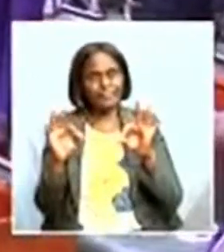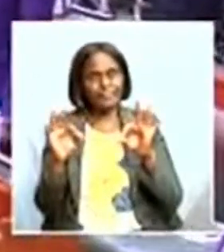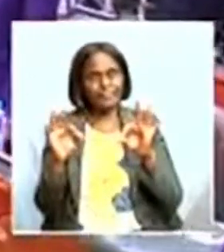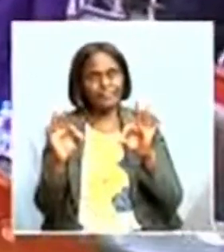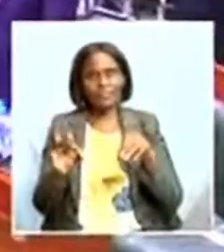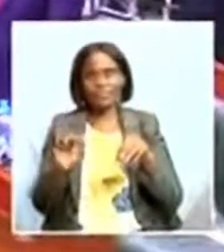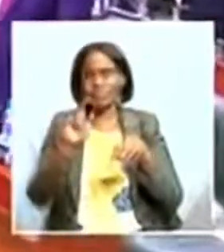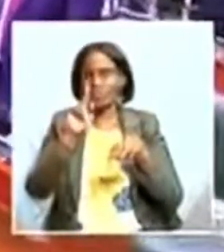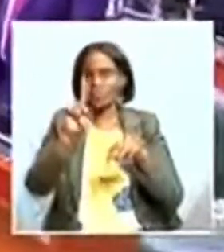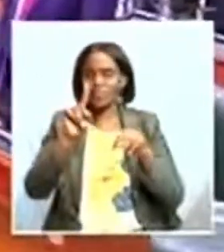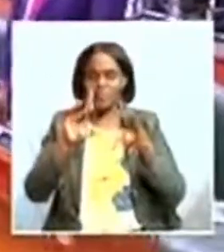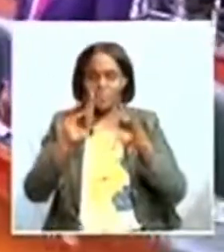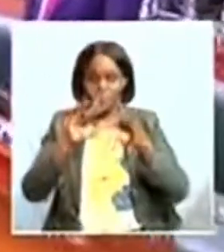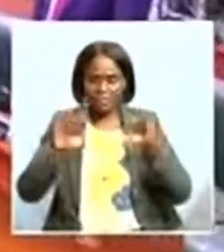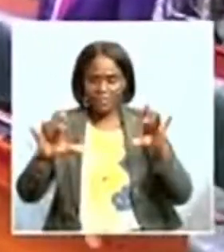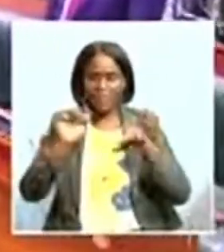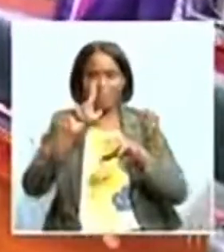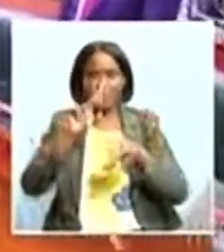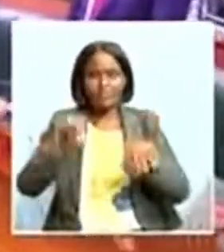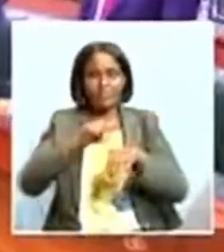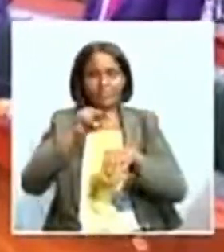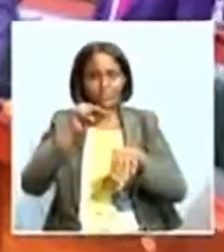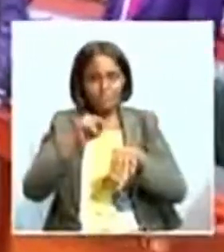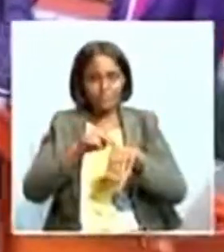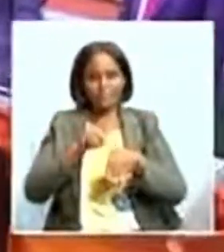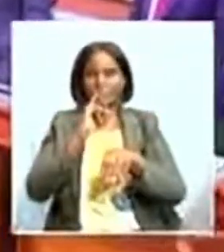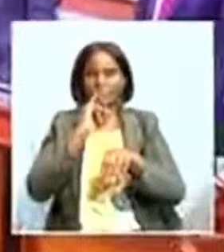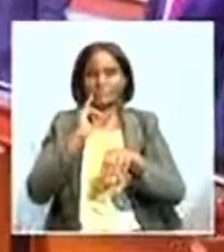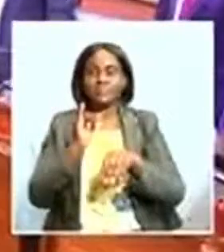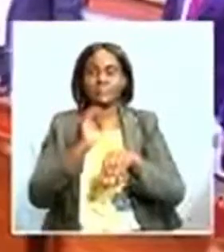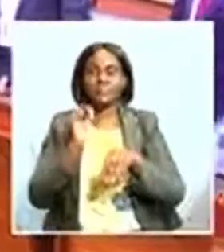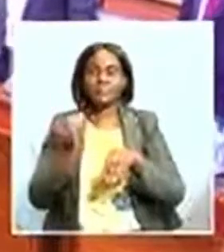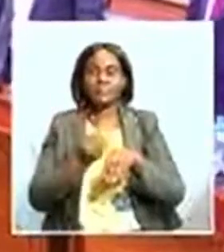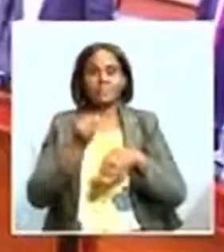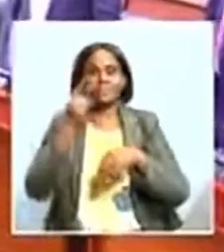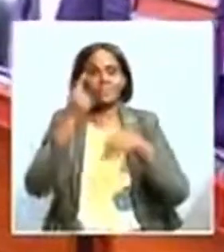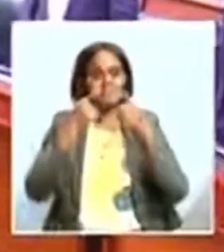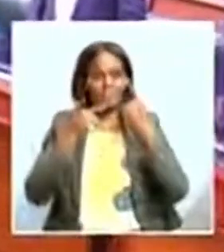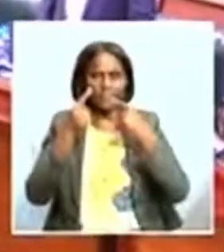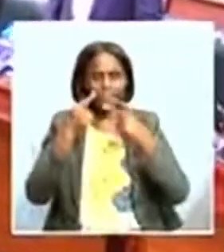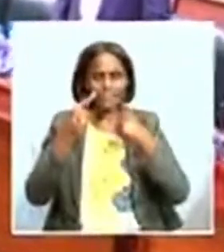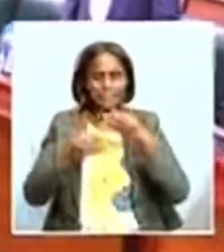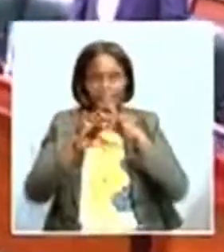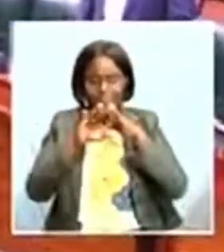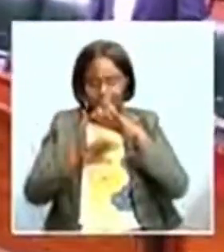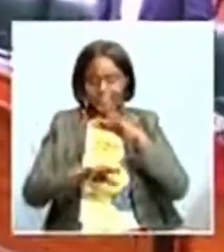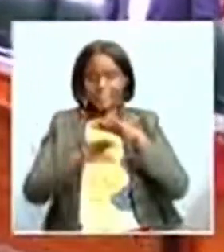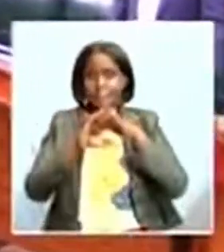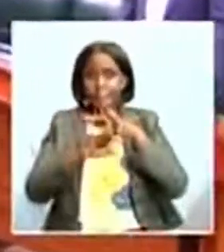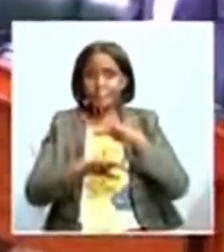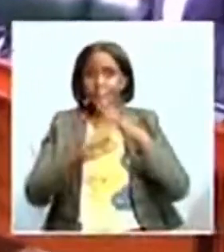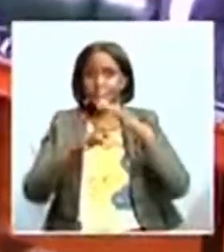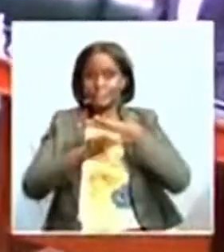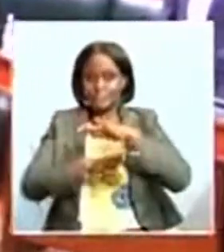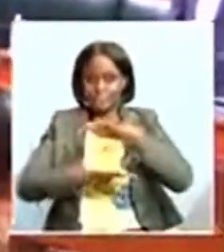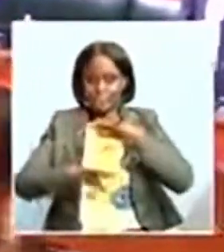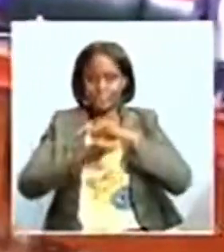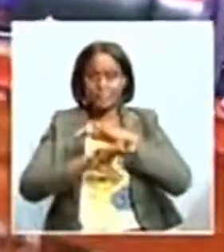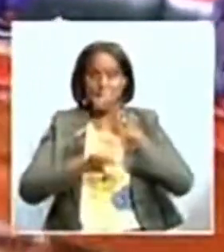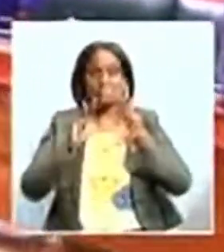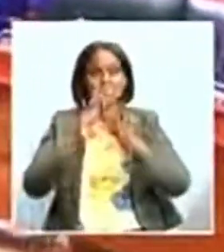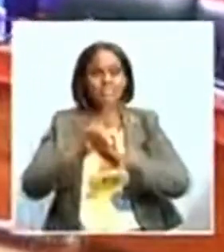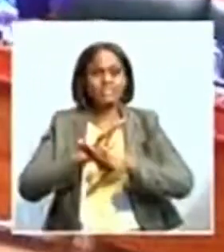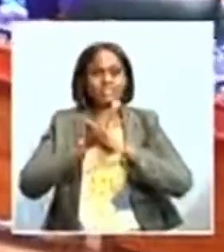free. One land and one nation is our cry, dignity and